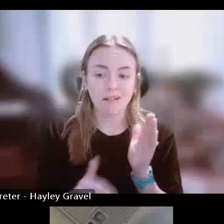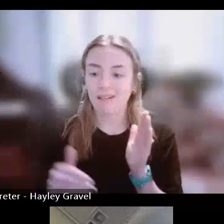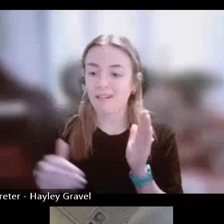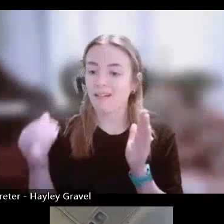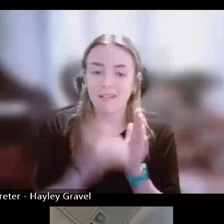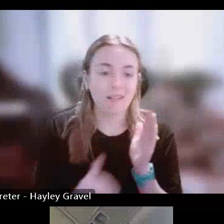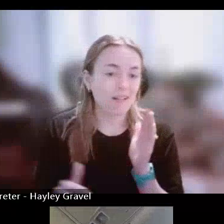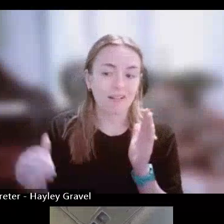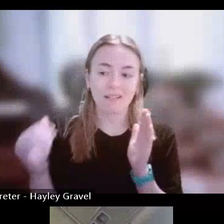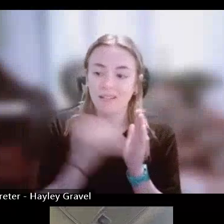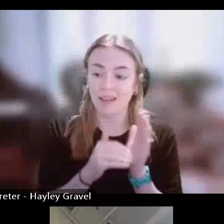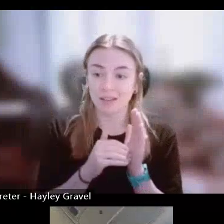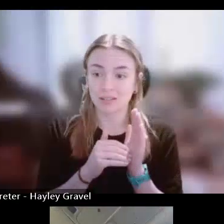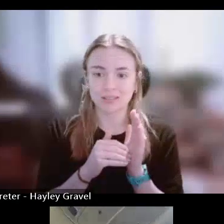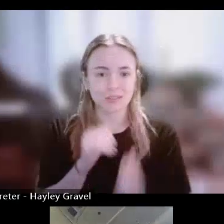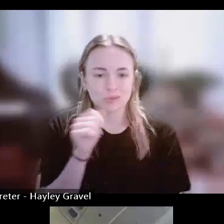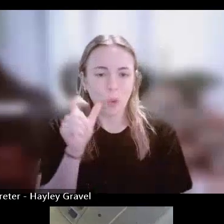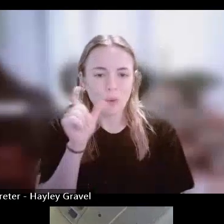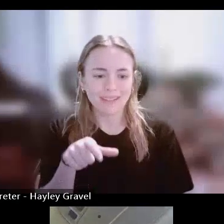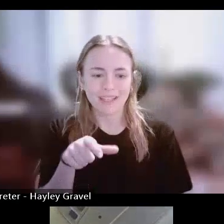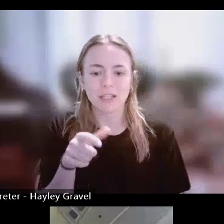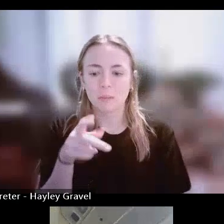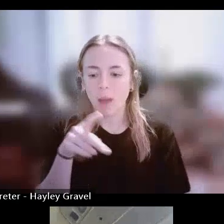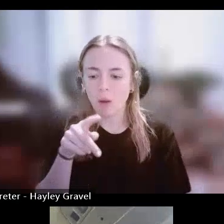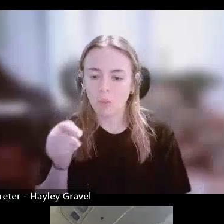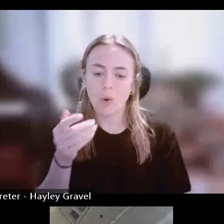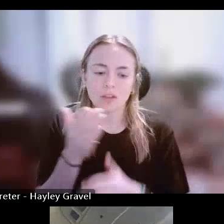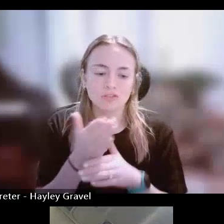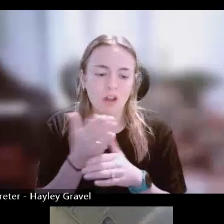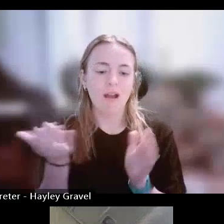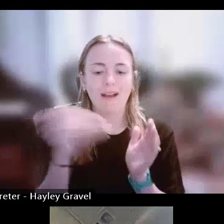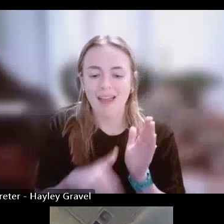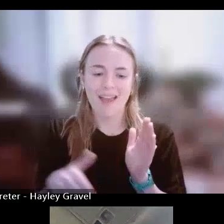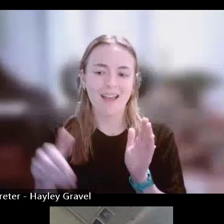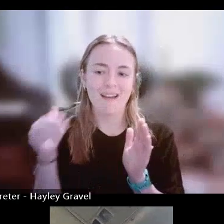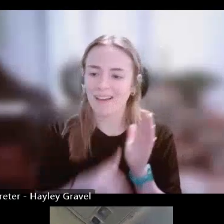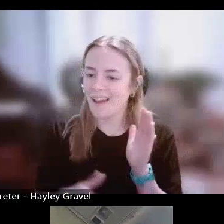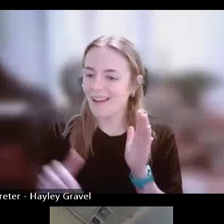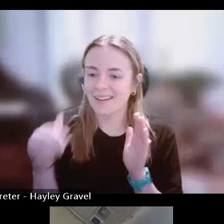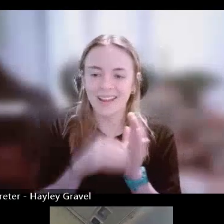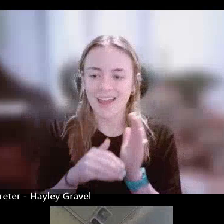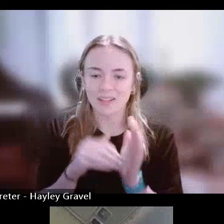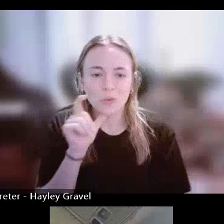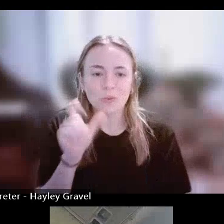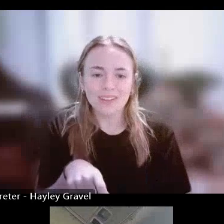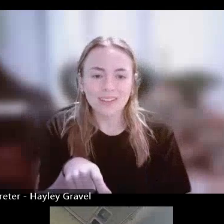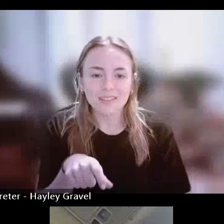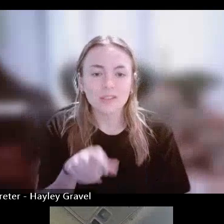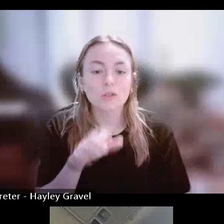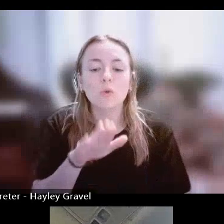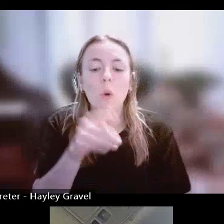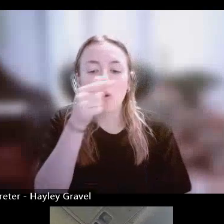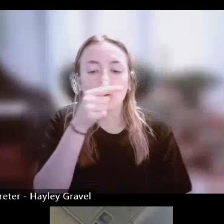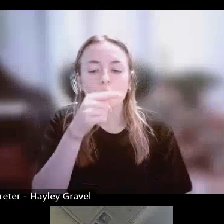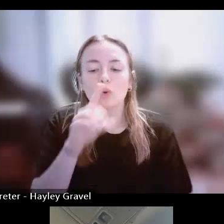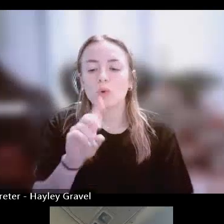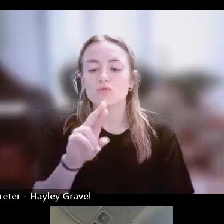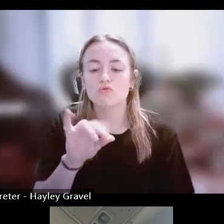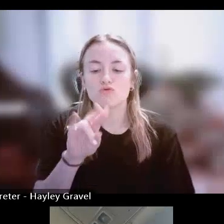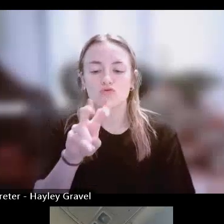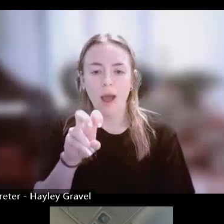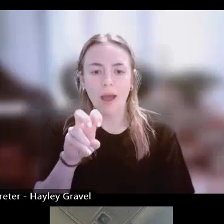need that I need to keep sharing every PowerPoint over and over and over. It's in your Google Drive. You have access to it. You can go